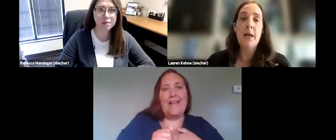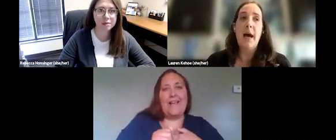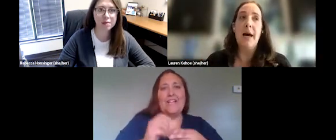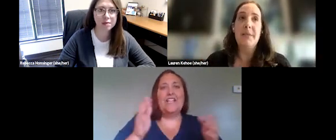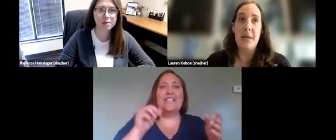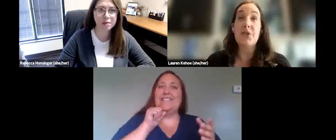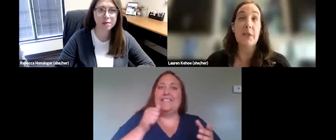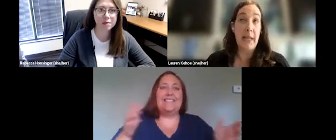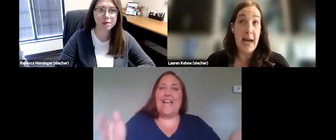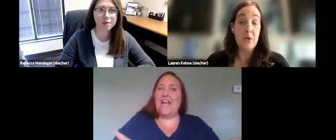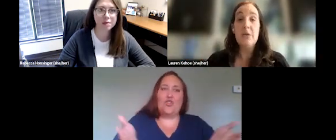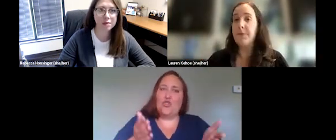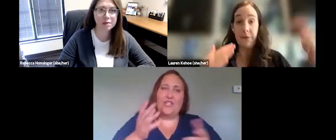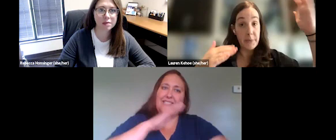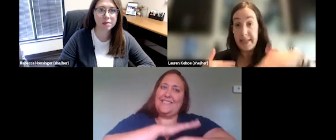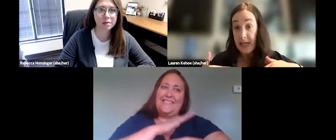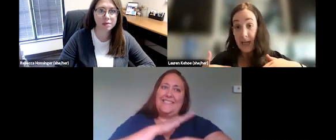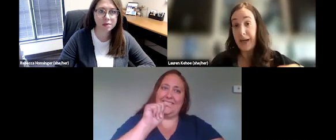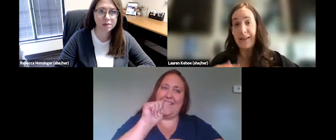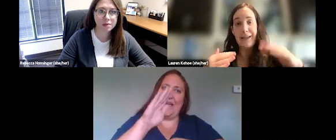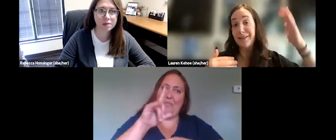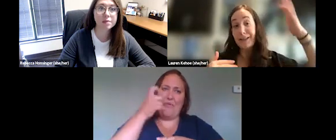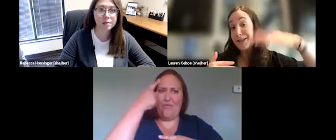of tables for layout. If there was